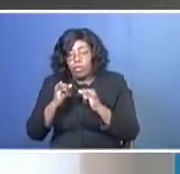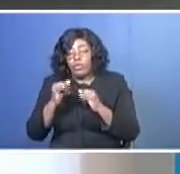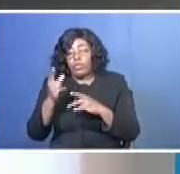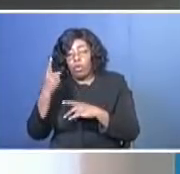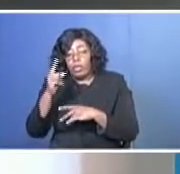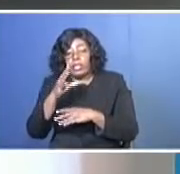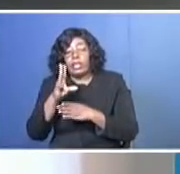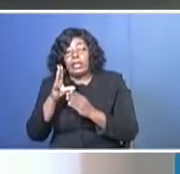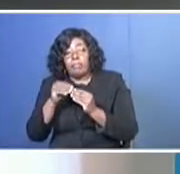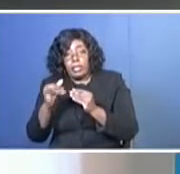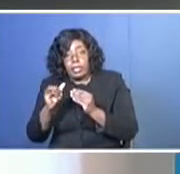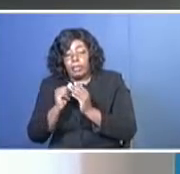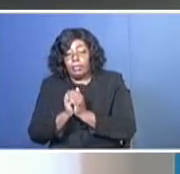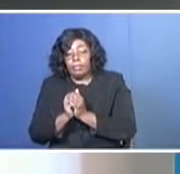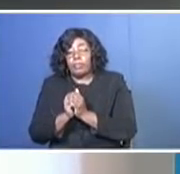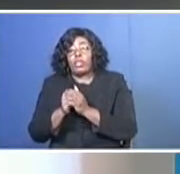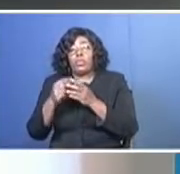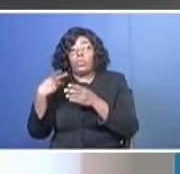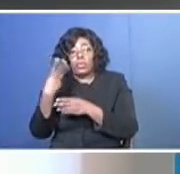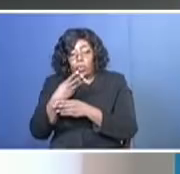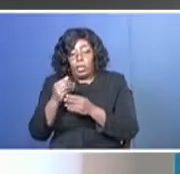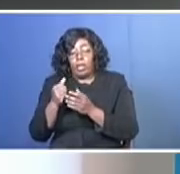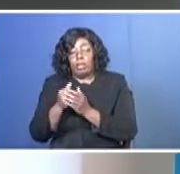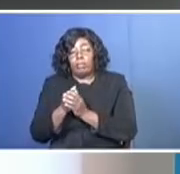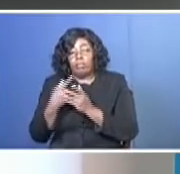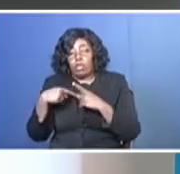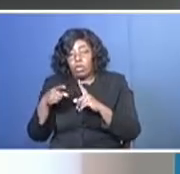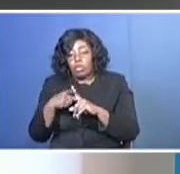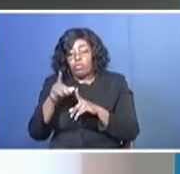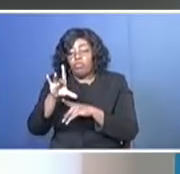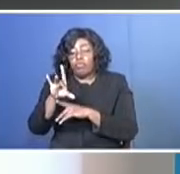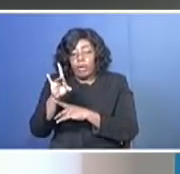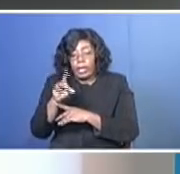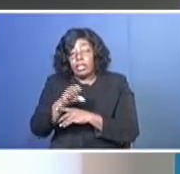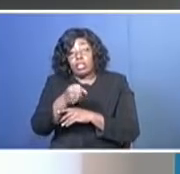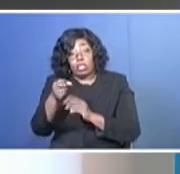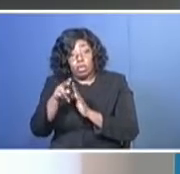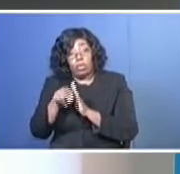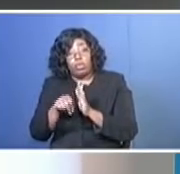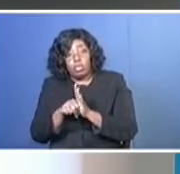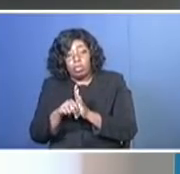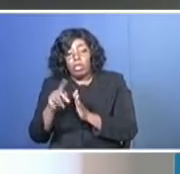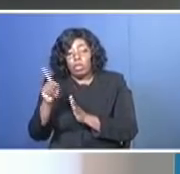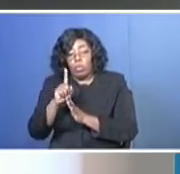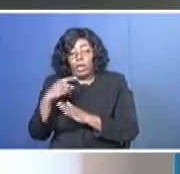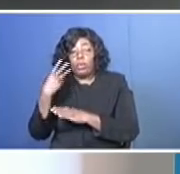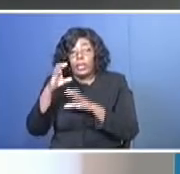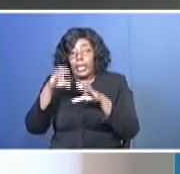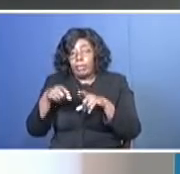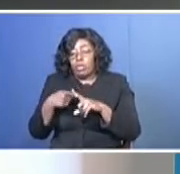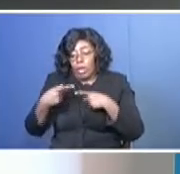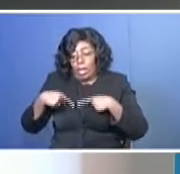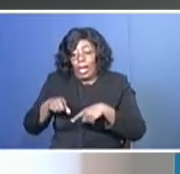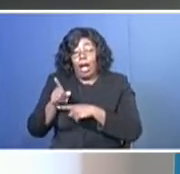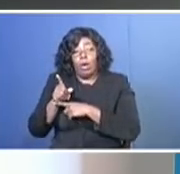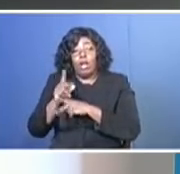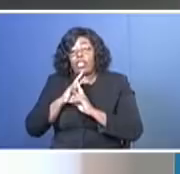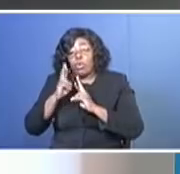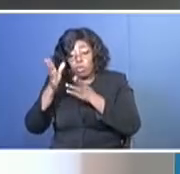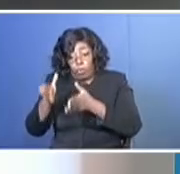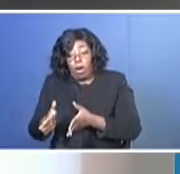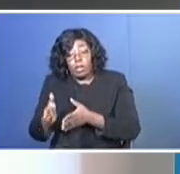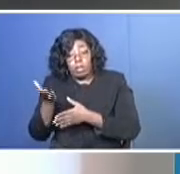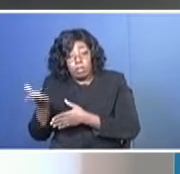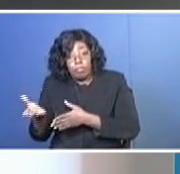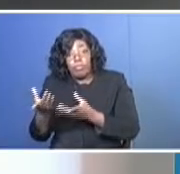invite reporters upstairs to try and find a plausible solution that we can be able to still allow them to do their jobs